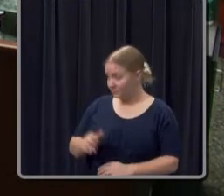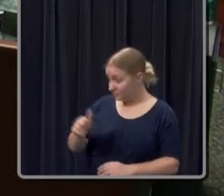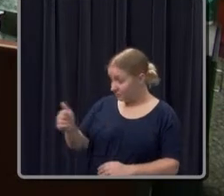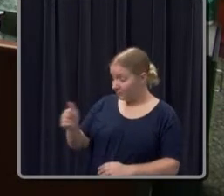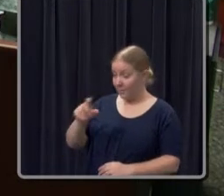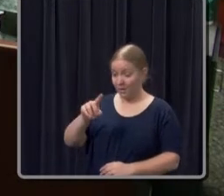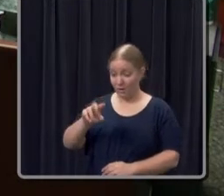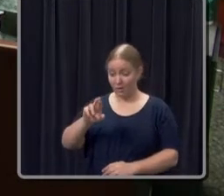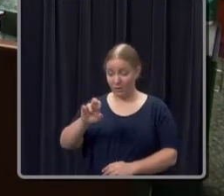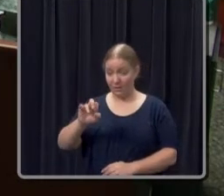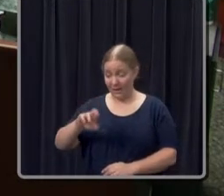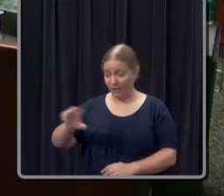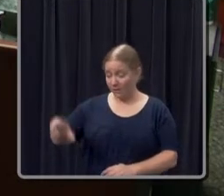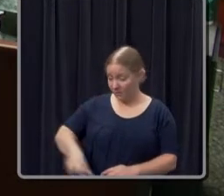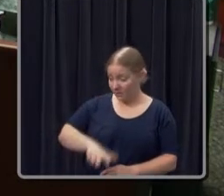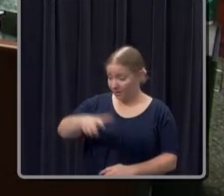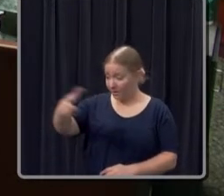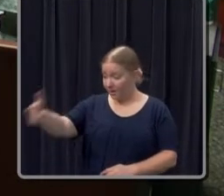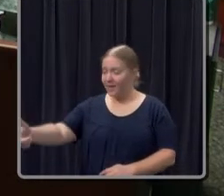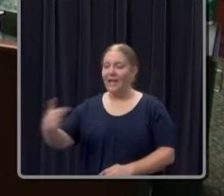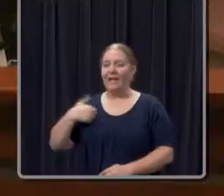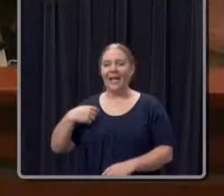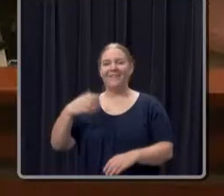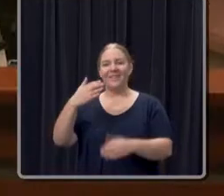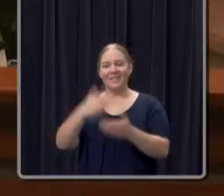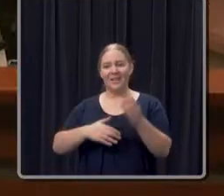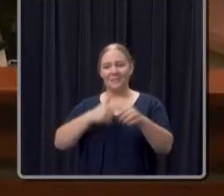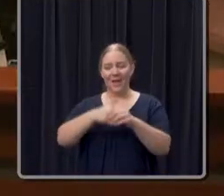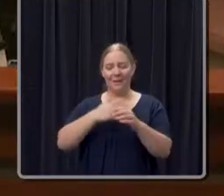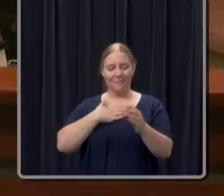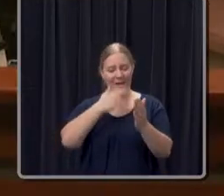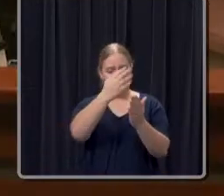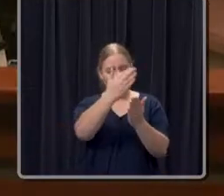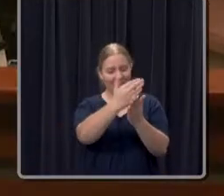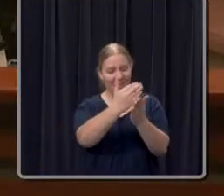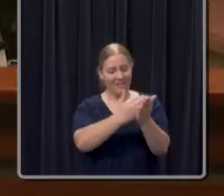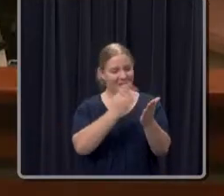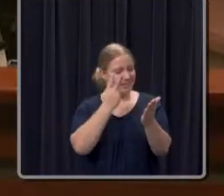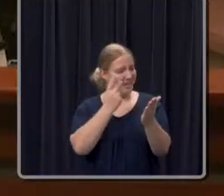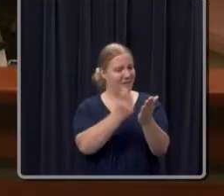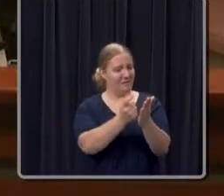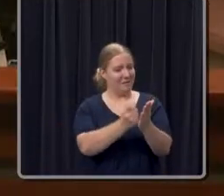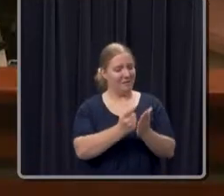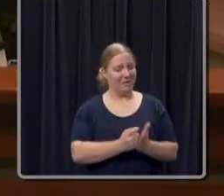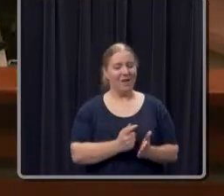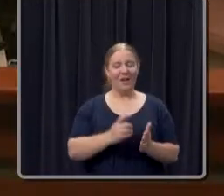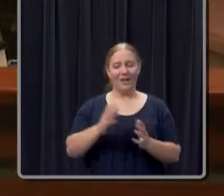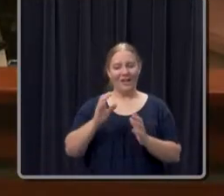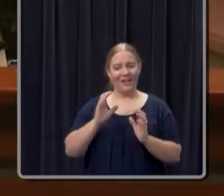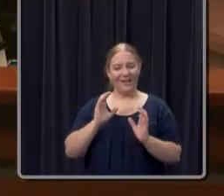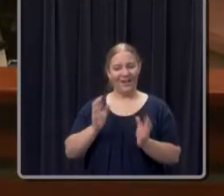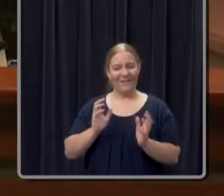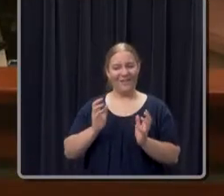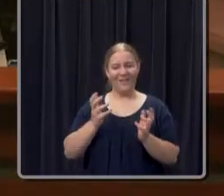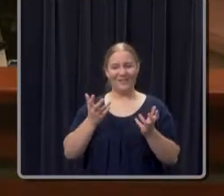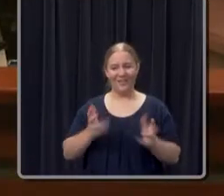Dr. Yeager, the floor is yours. Well, I'm going to have to spend some time going through my list to see what's been wiped out by our conversation tonight.